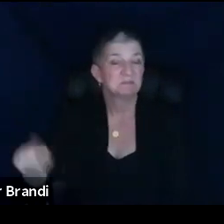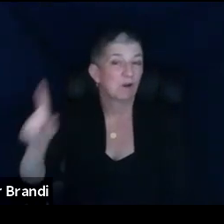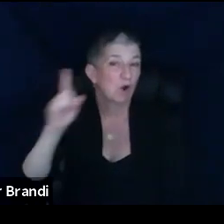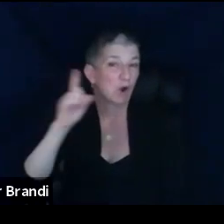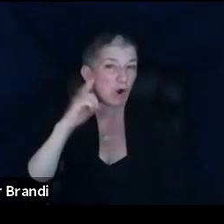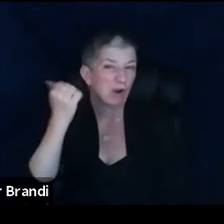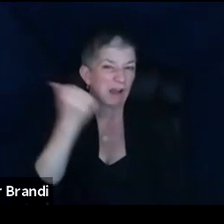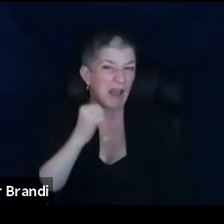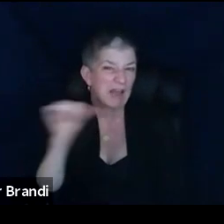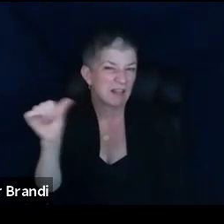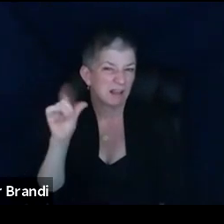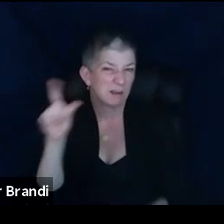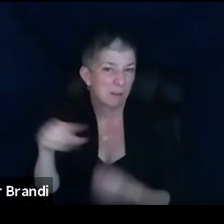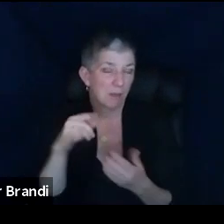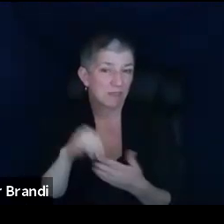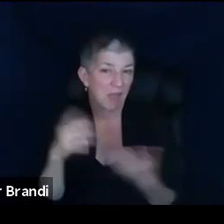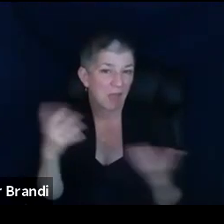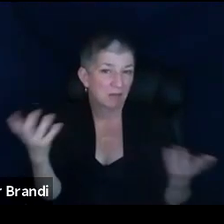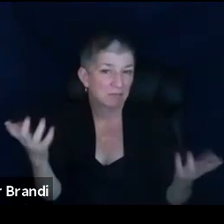that?